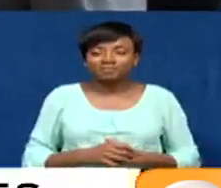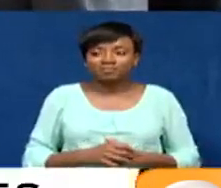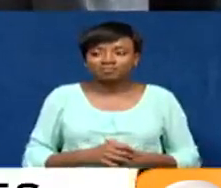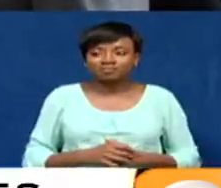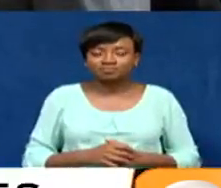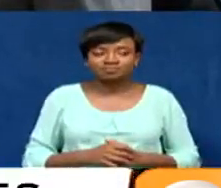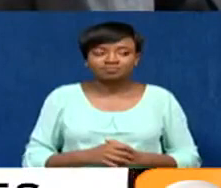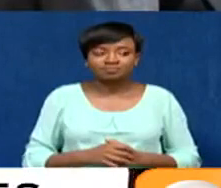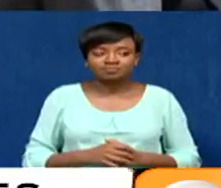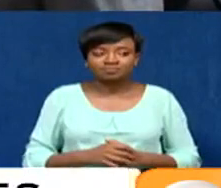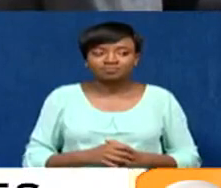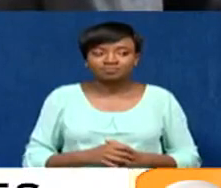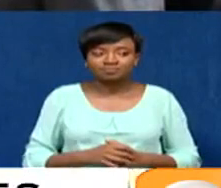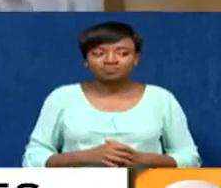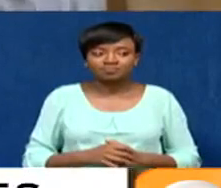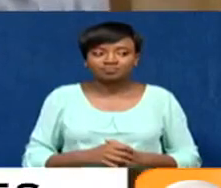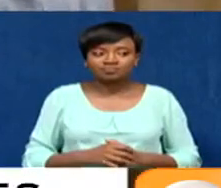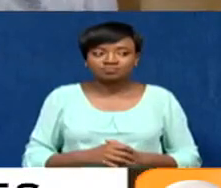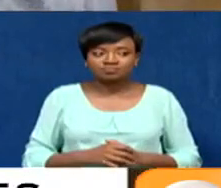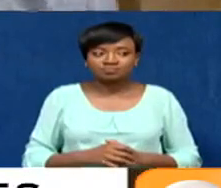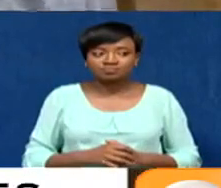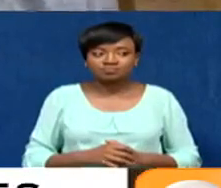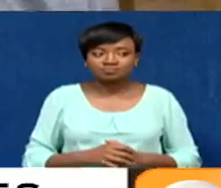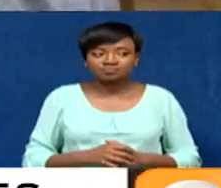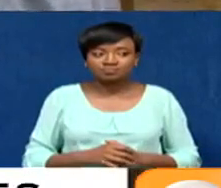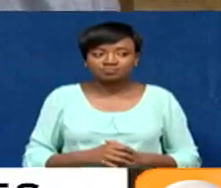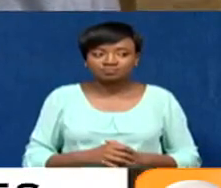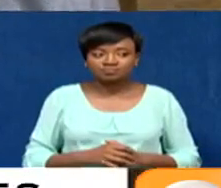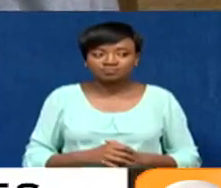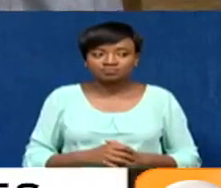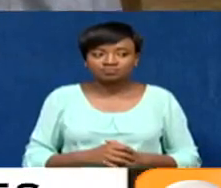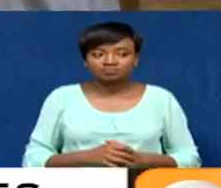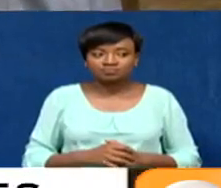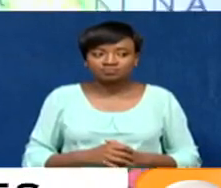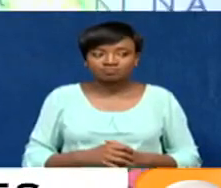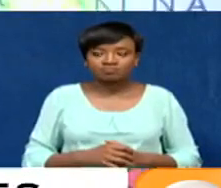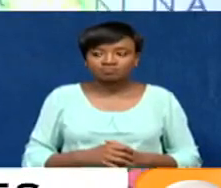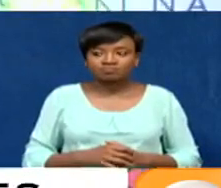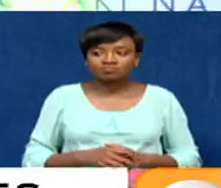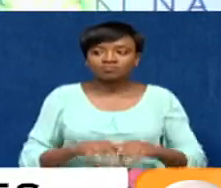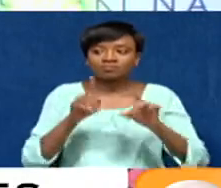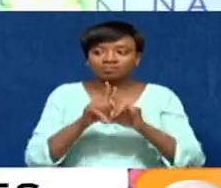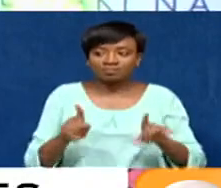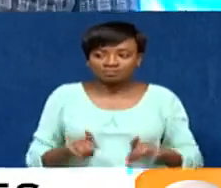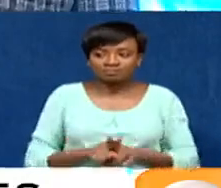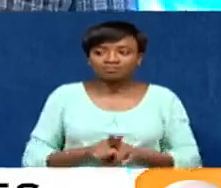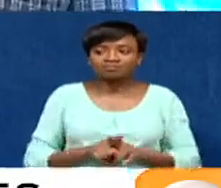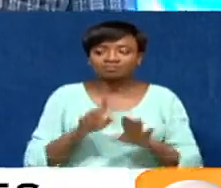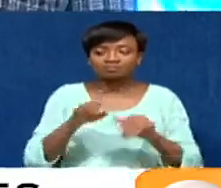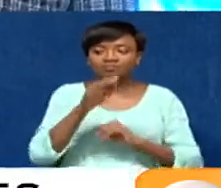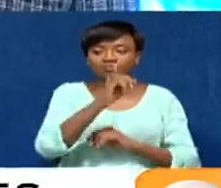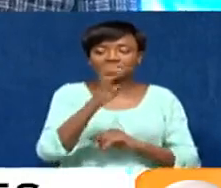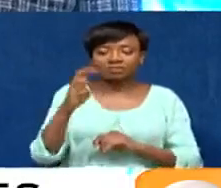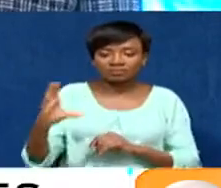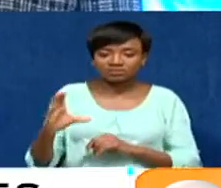As the race to the August polls gains momentum, preparations for the general elections are in top gear. For IEBC, the